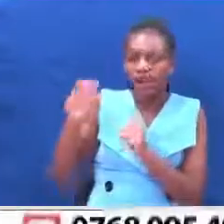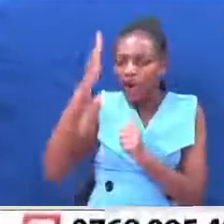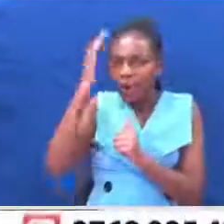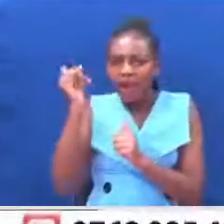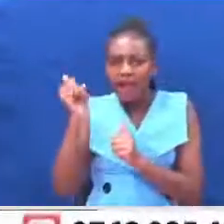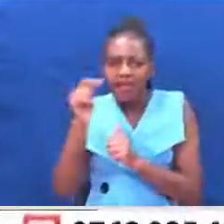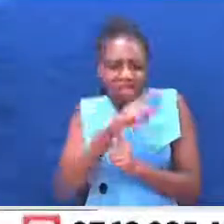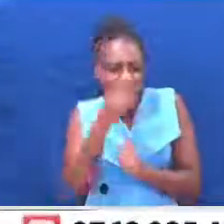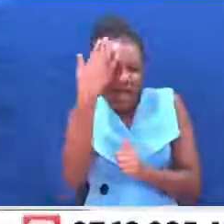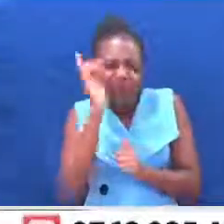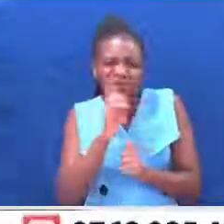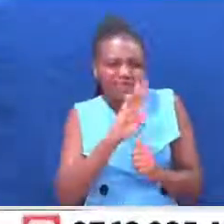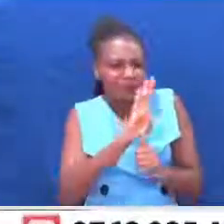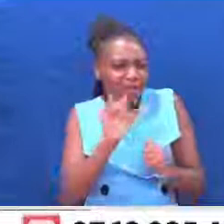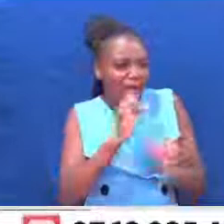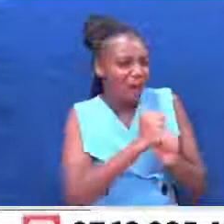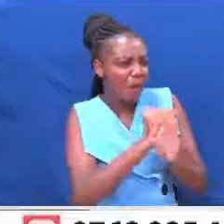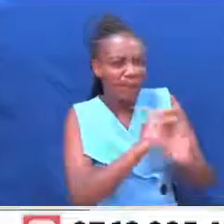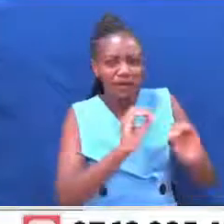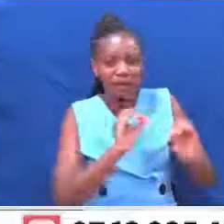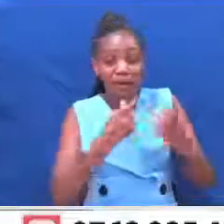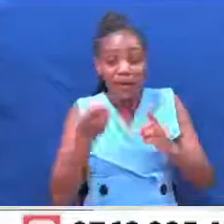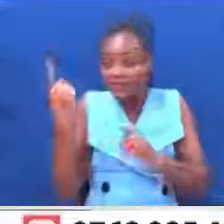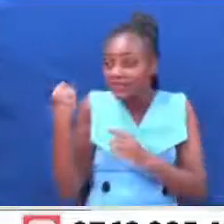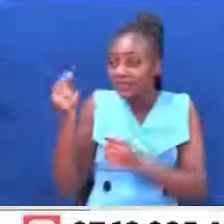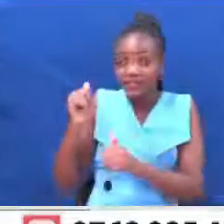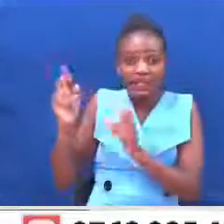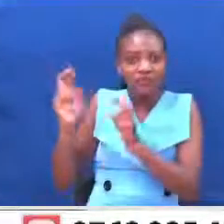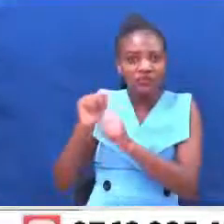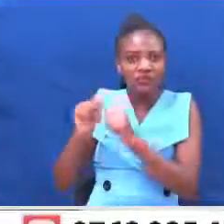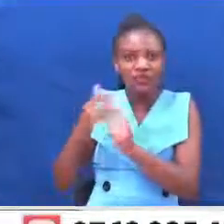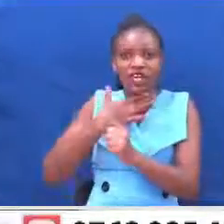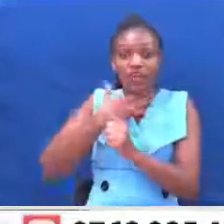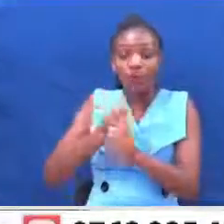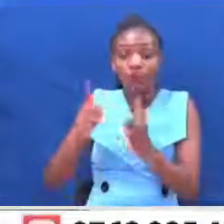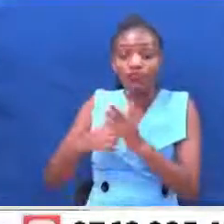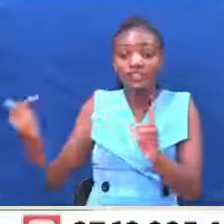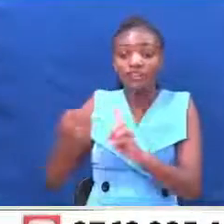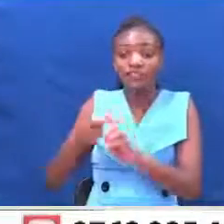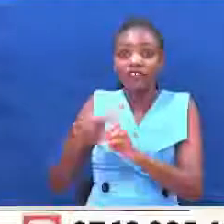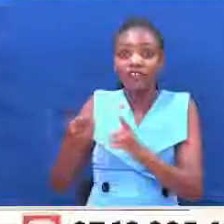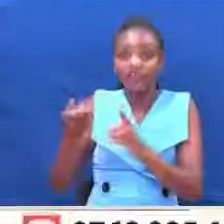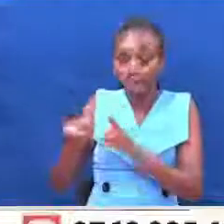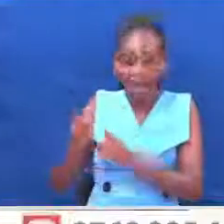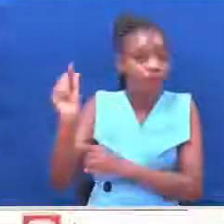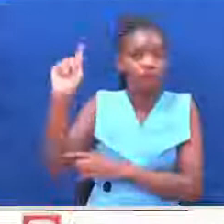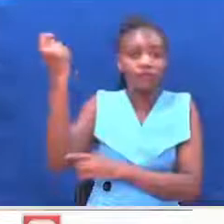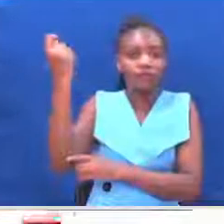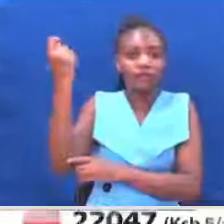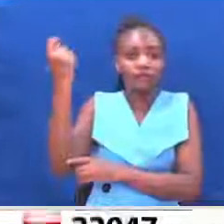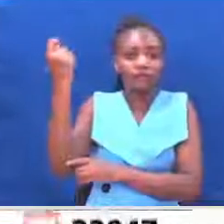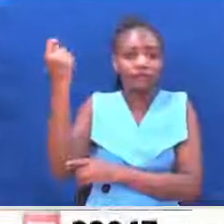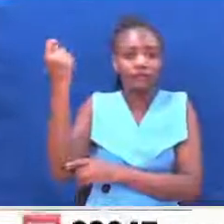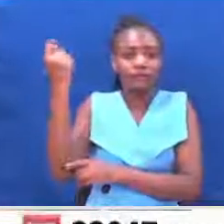they have realized BBI doesn't work. The last card they have is to instigate violence in the rift. Liwe liwalo.